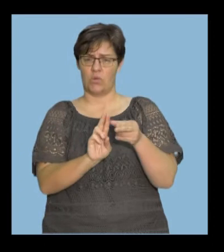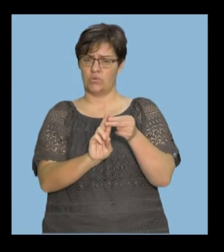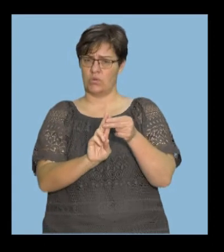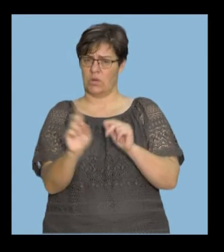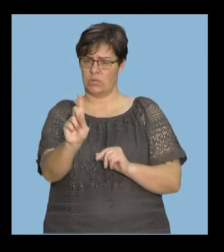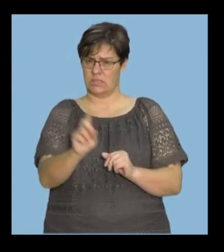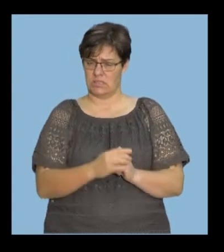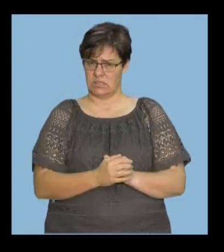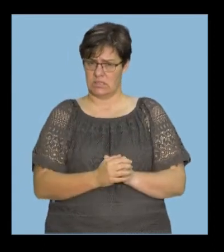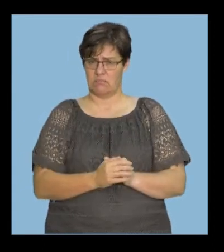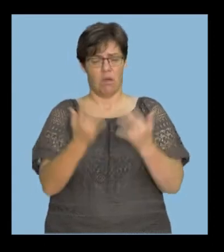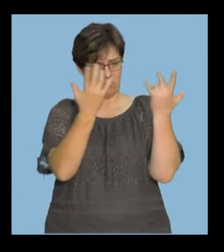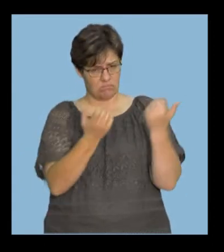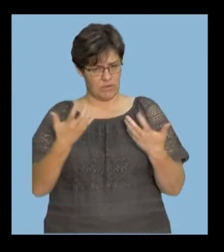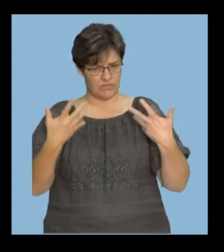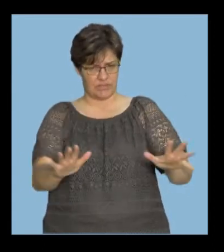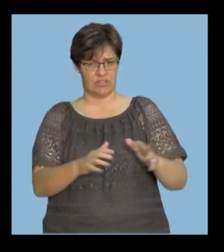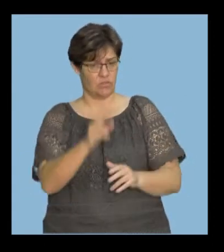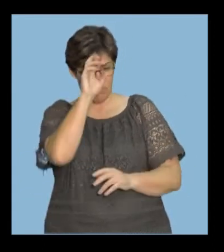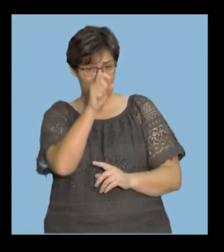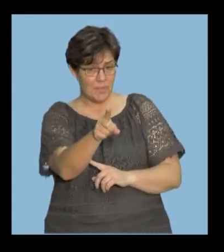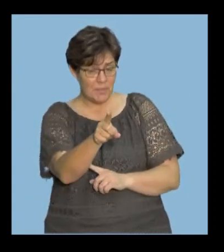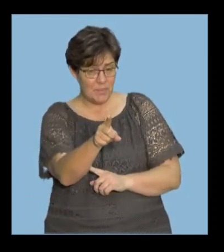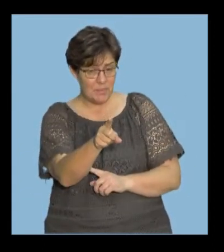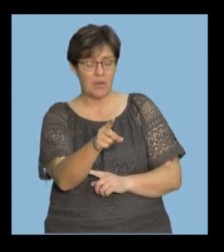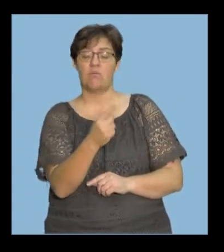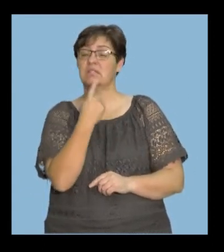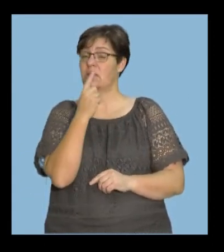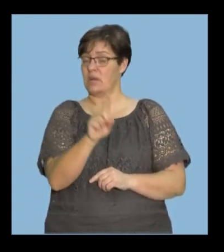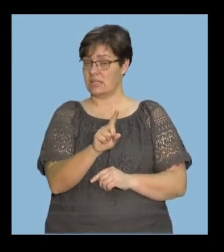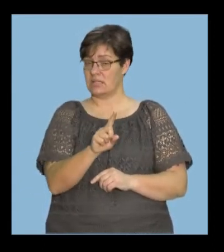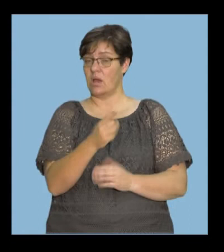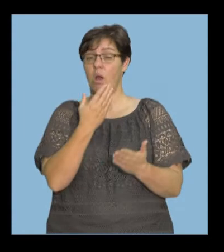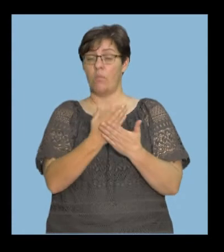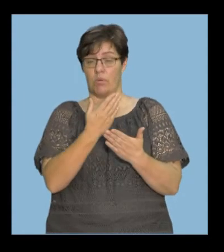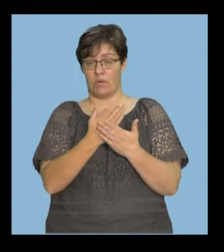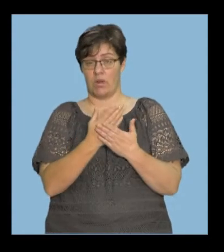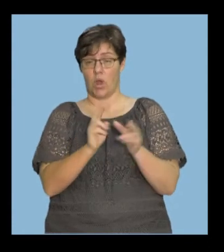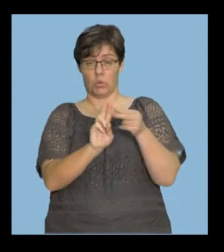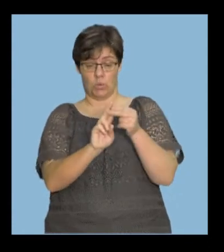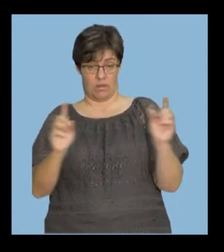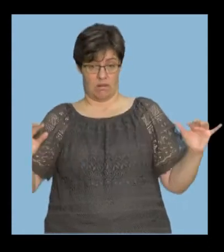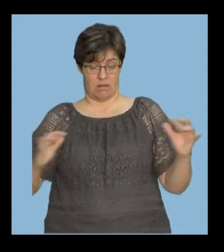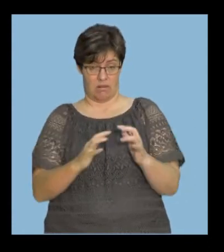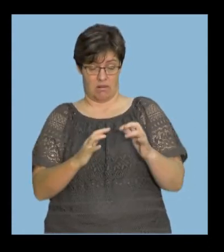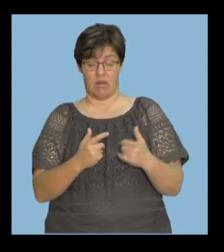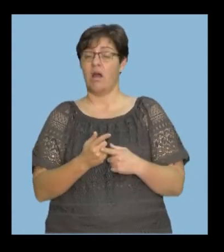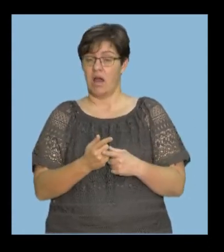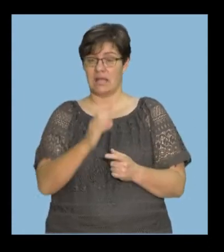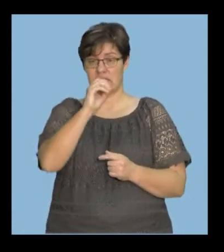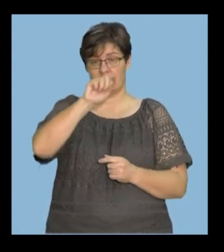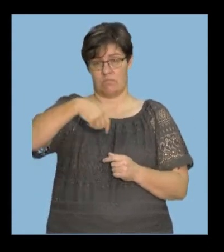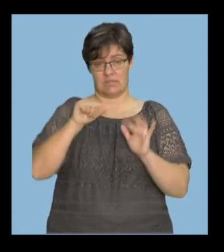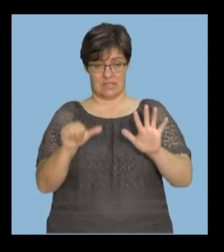of the union would be? We worked it out. Do you remember? We said the probability of the union